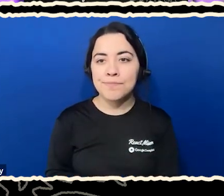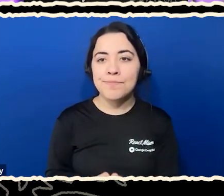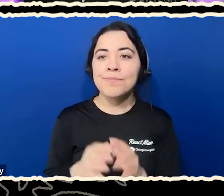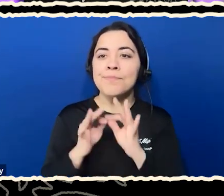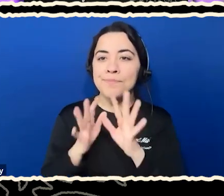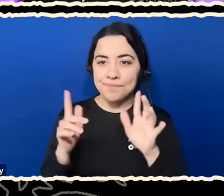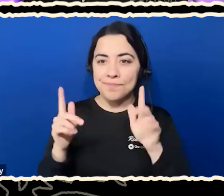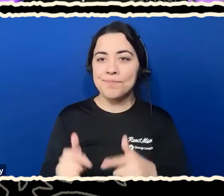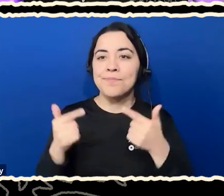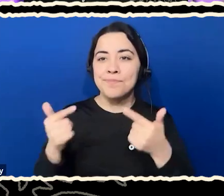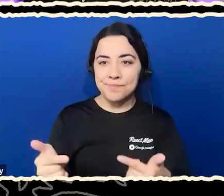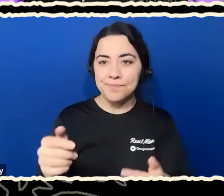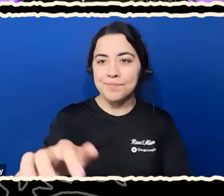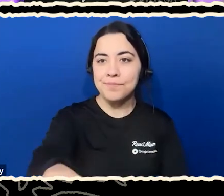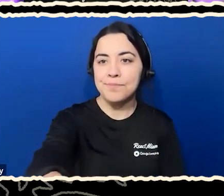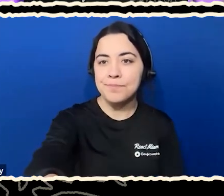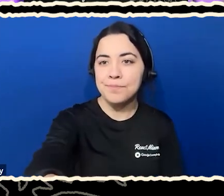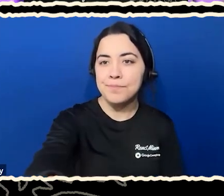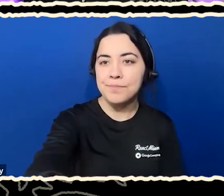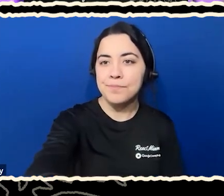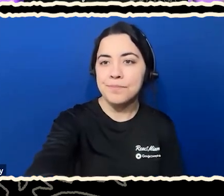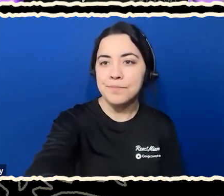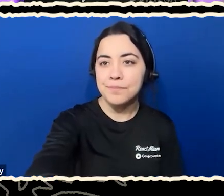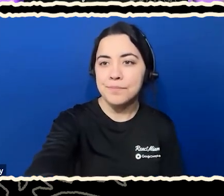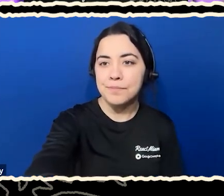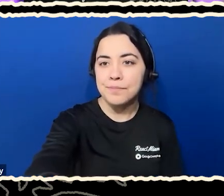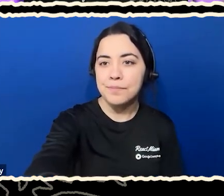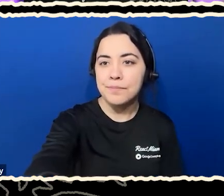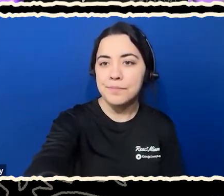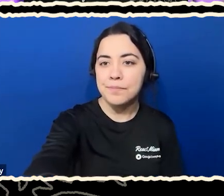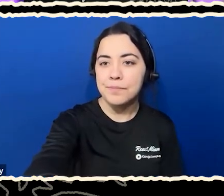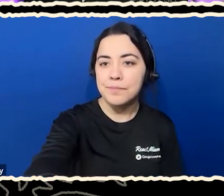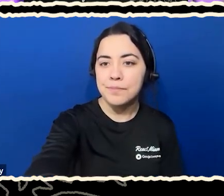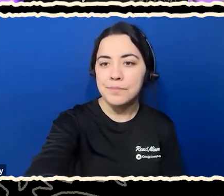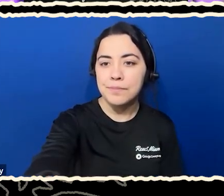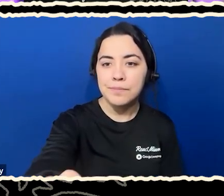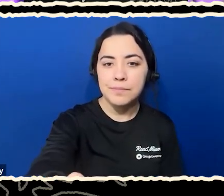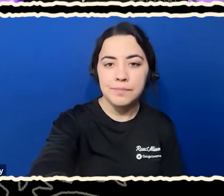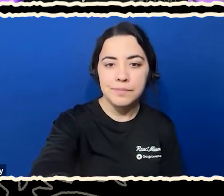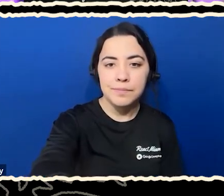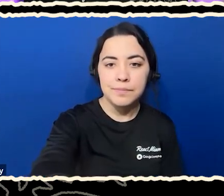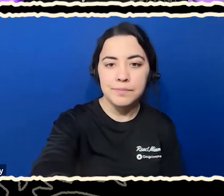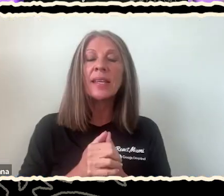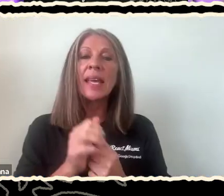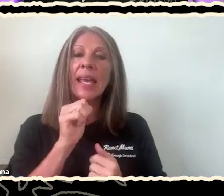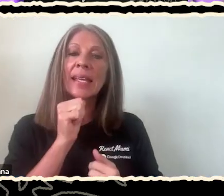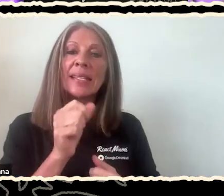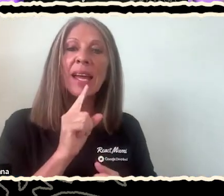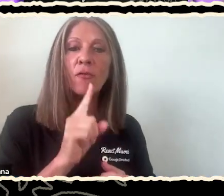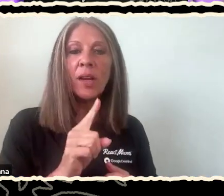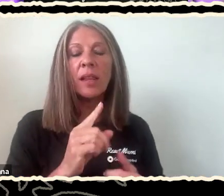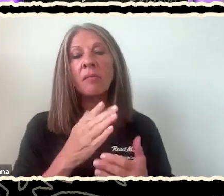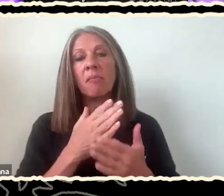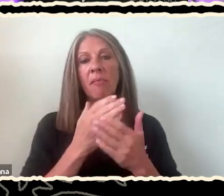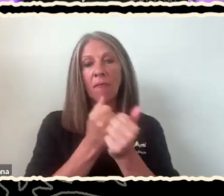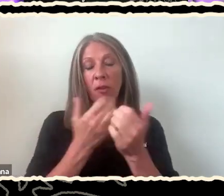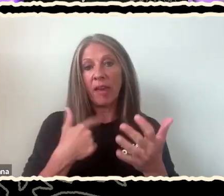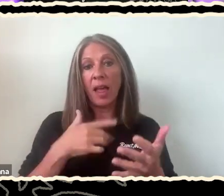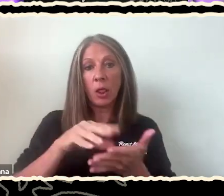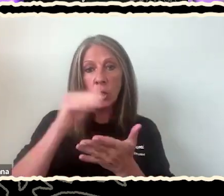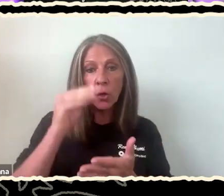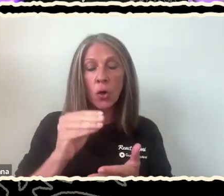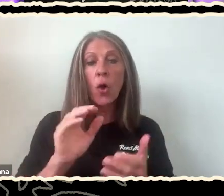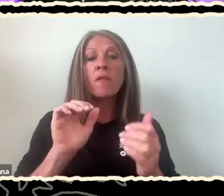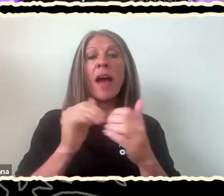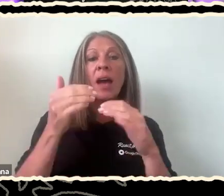Despite of that, I guess one of the main realizations that I got to throughout this project, it is not strictly technical stuff that I learned, or